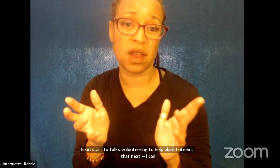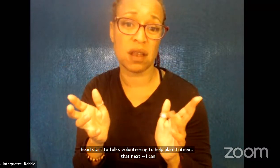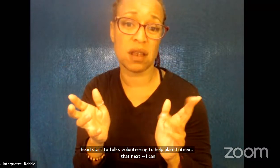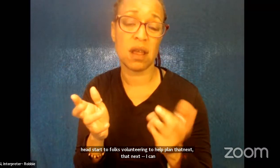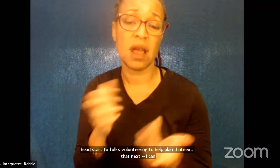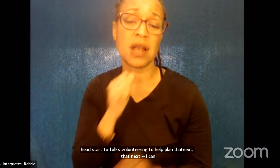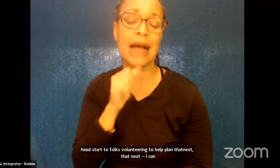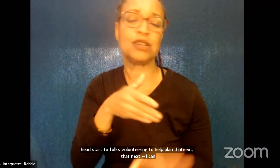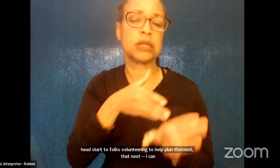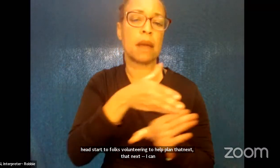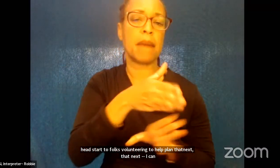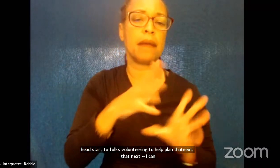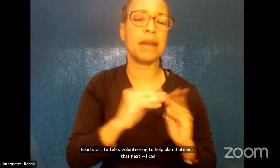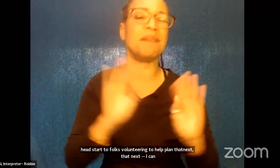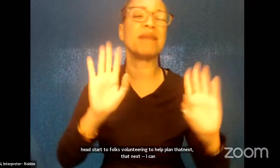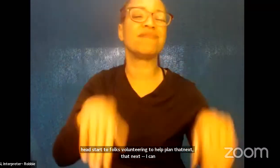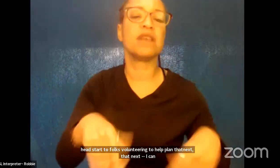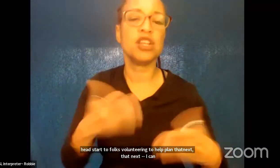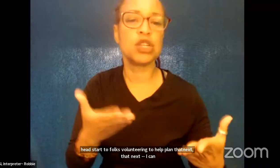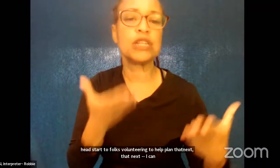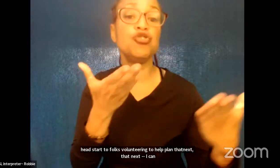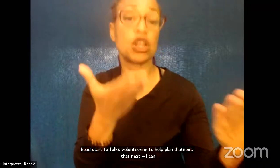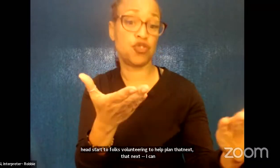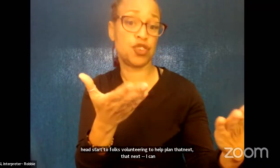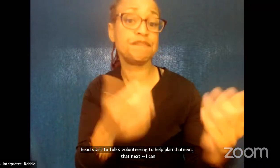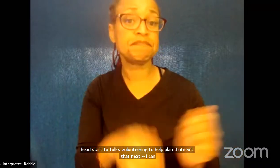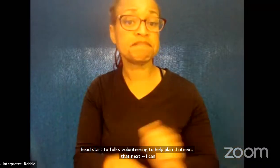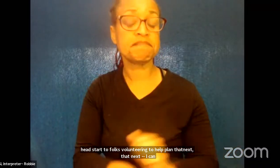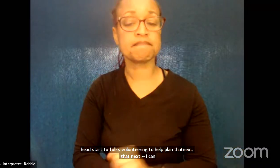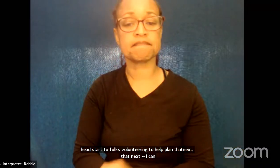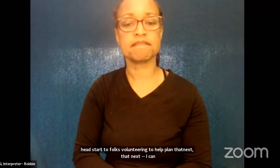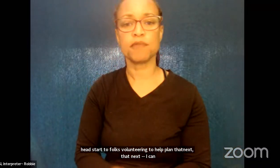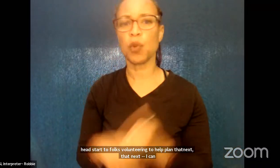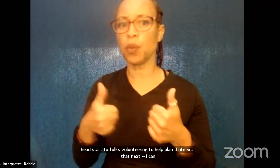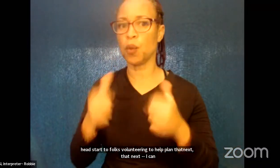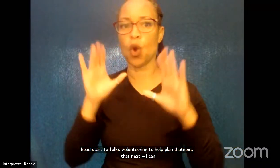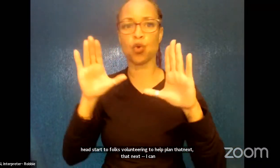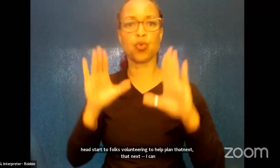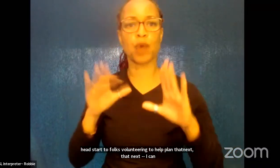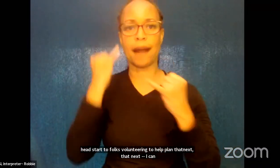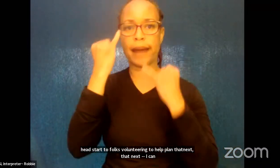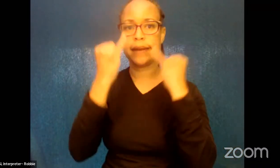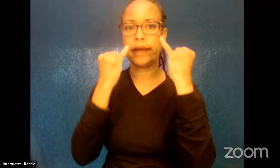But anyway, just a suggestion. Great idea, Greg. Thank you.